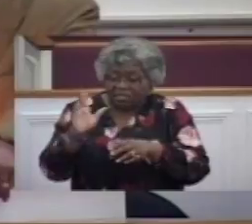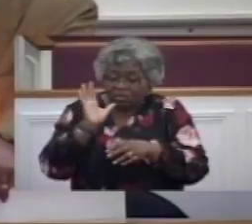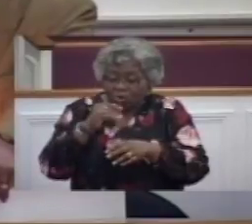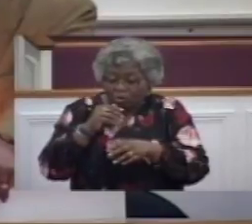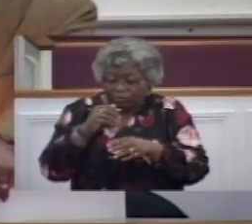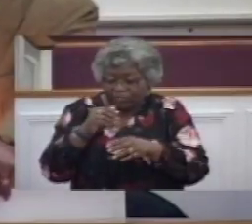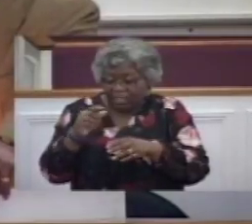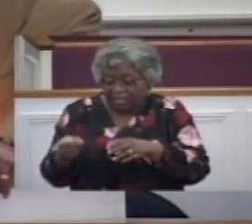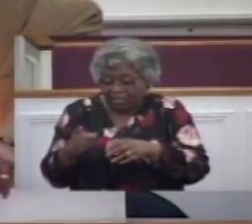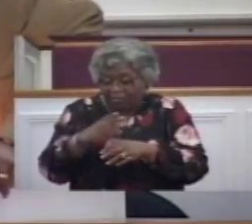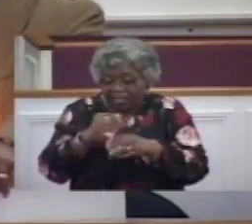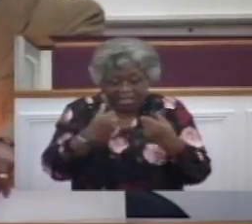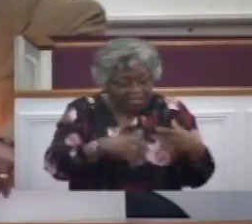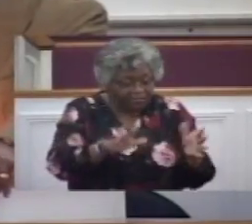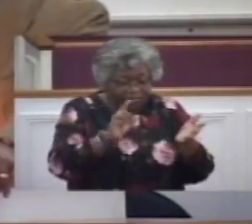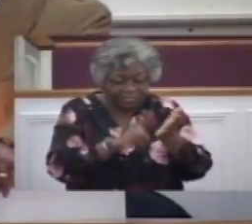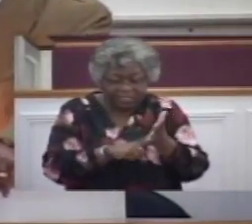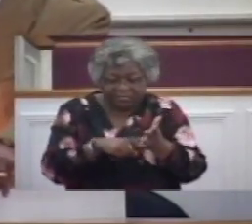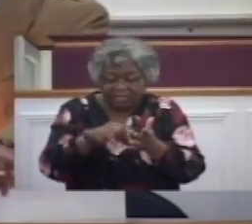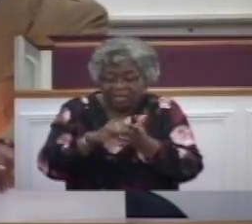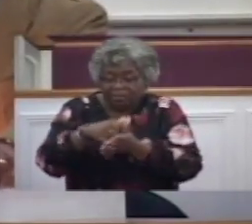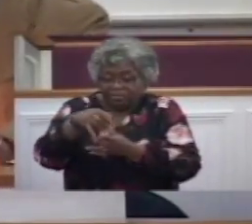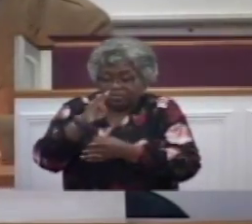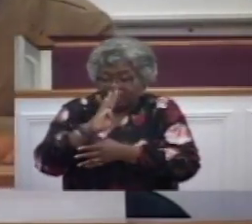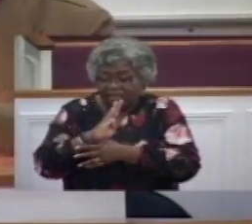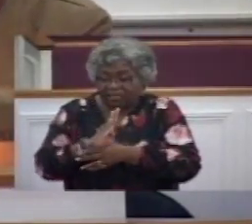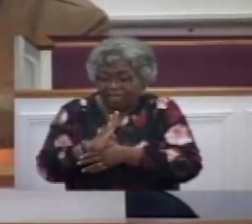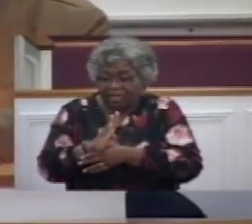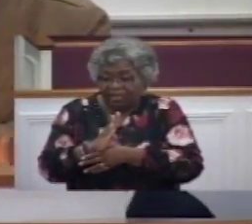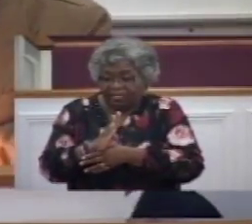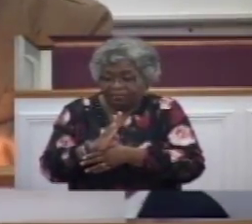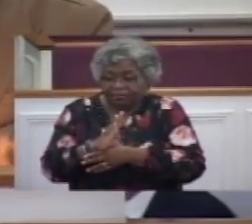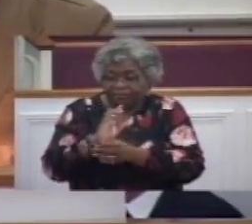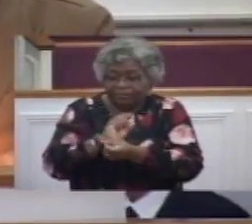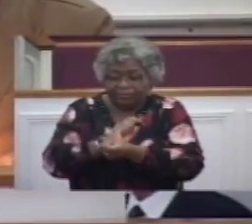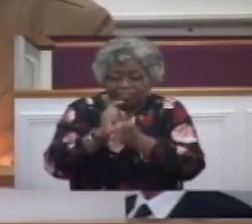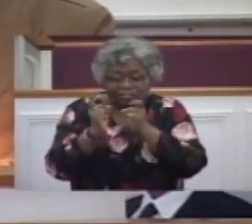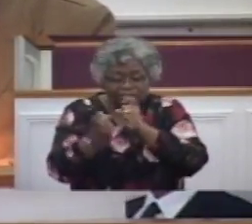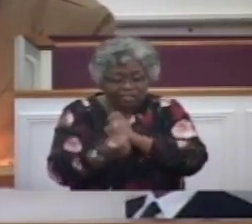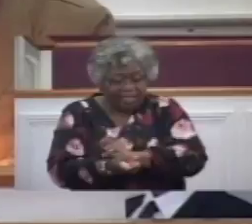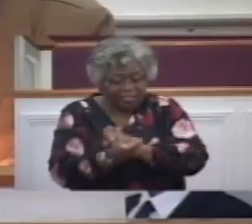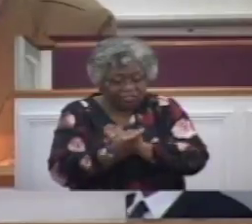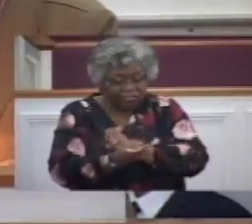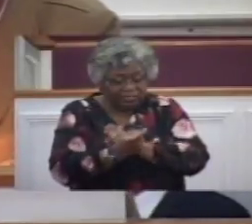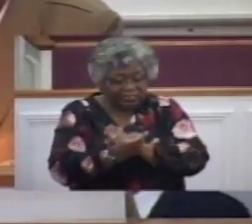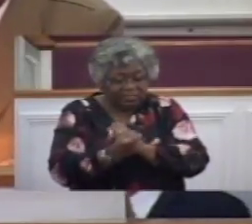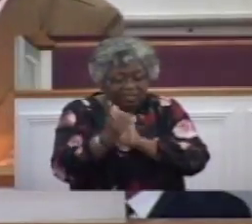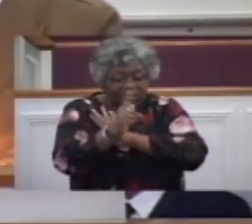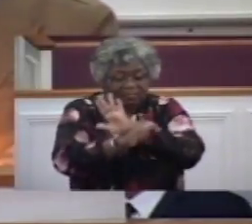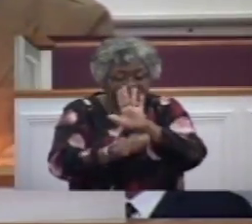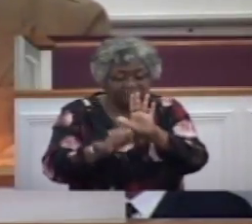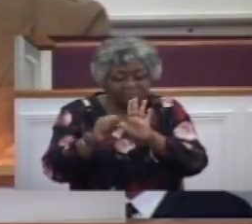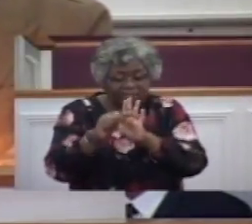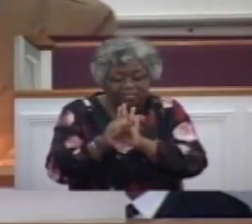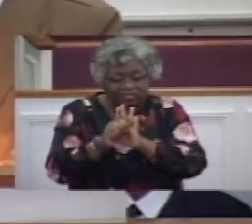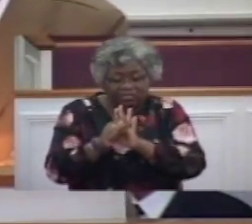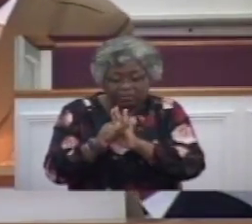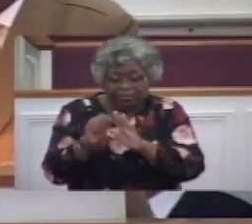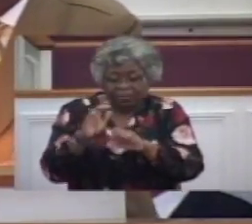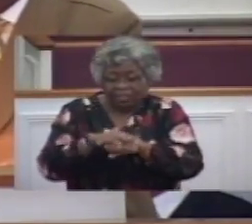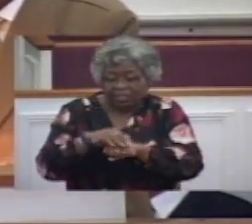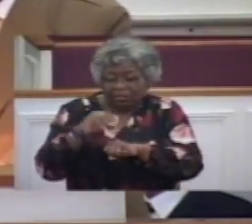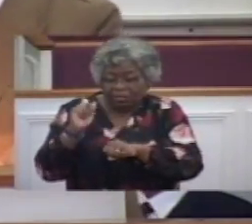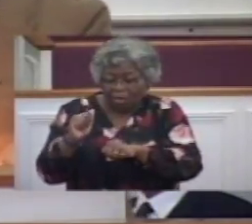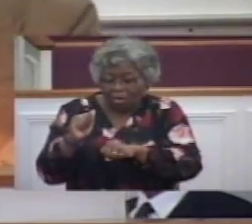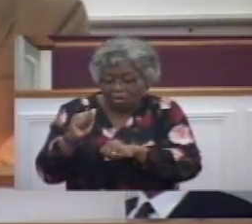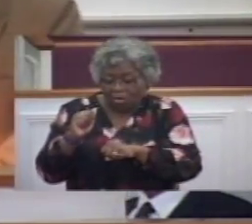was after this that God turns around and changes dispensation. He calls out